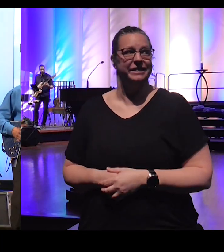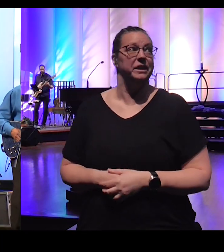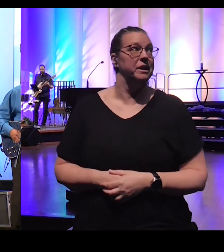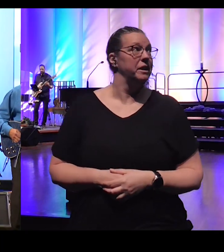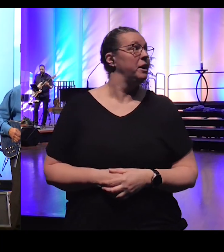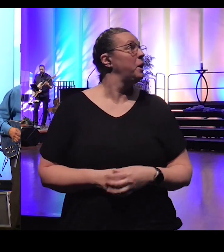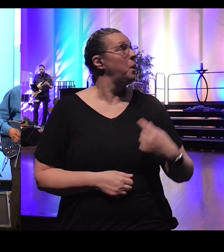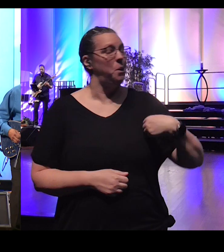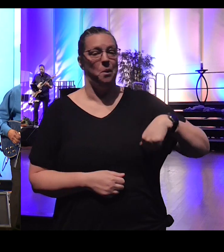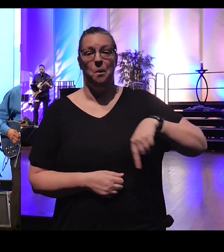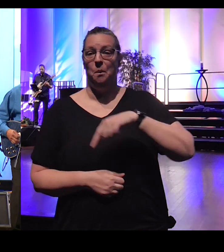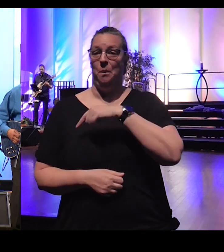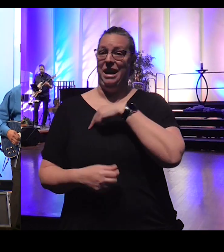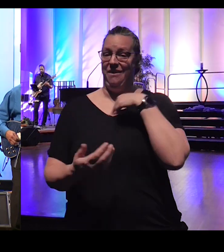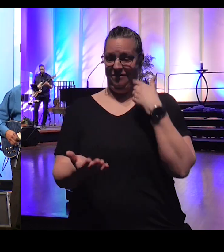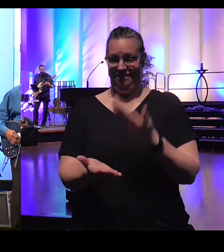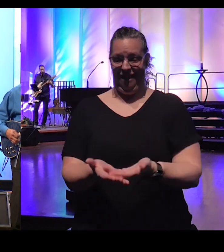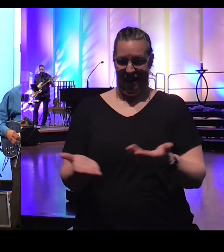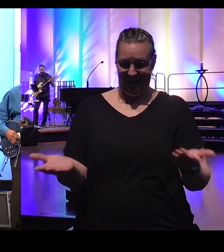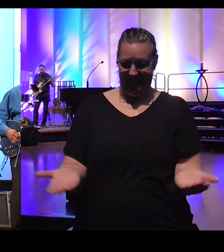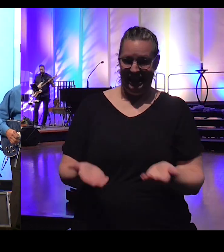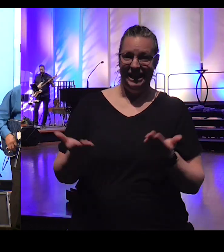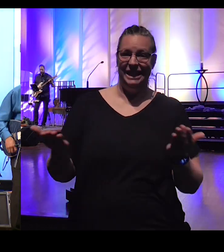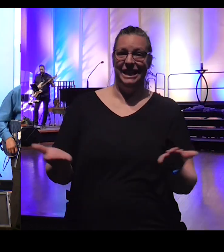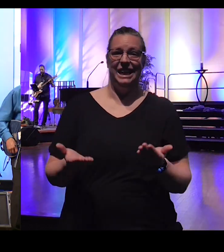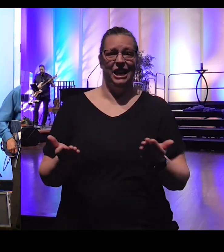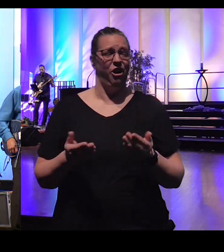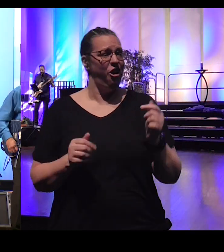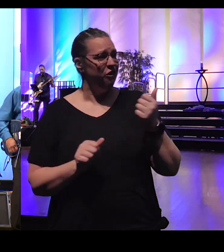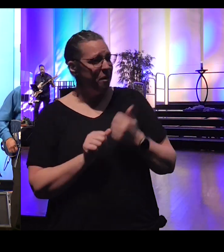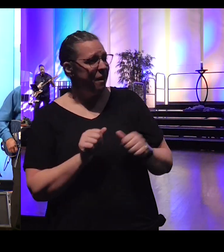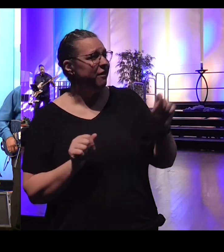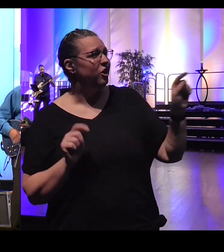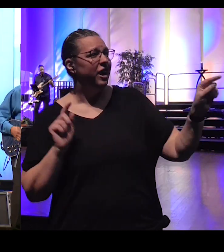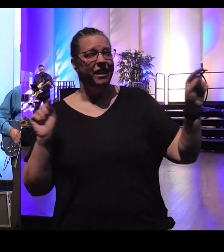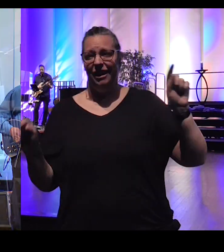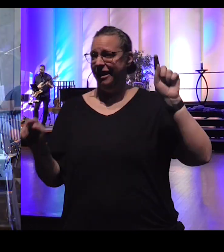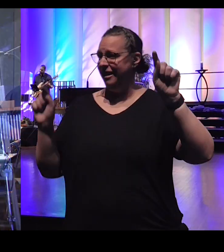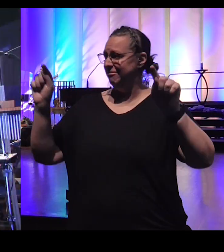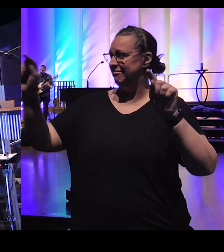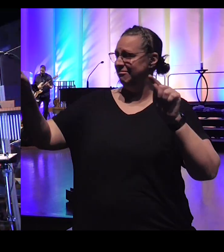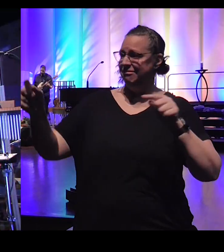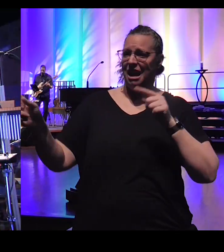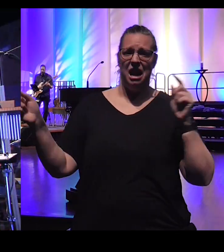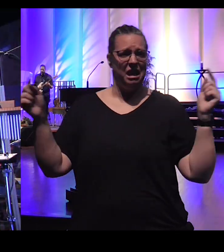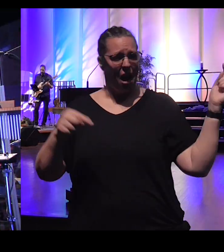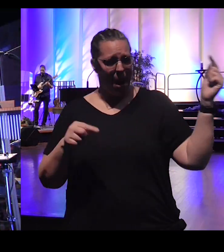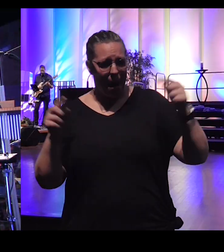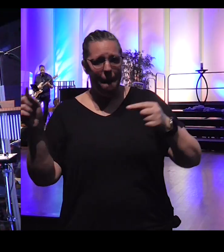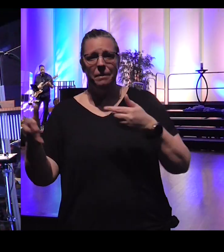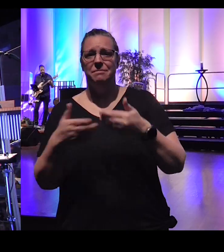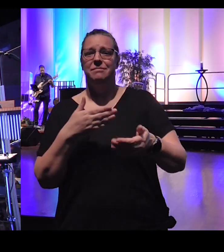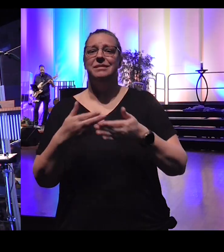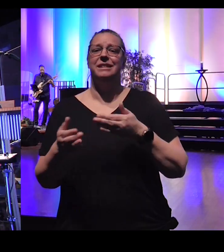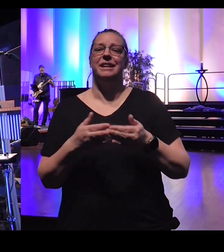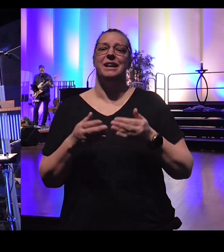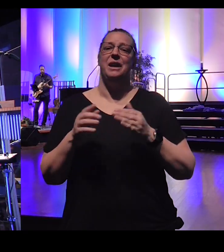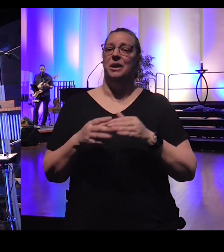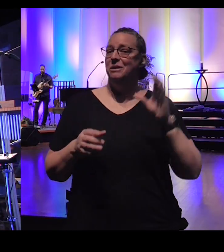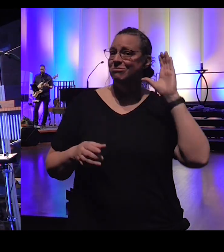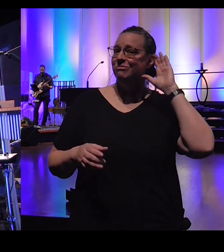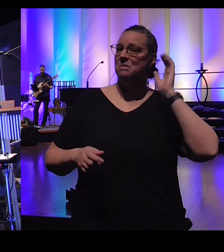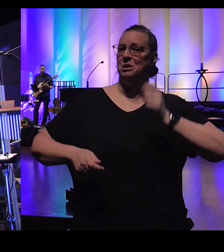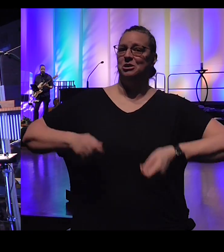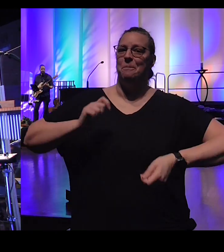'Cause we've arrived at this clearing from every direction. We were drawn by the sound of a drum.